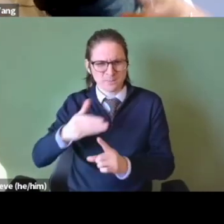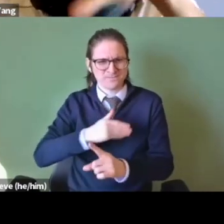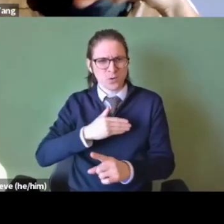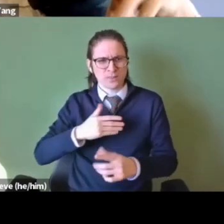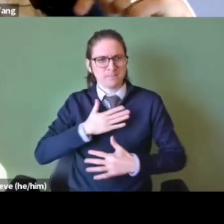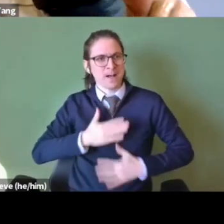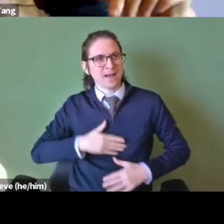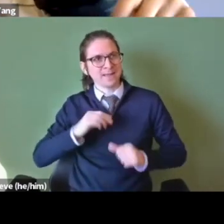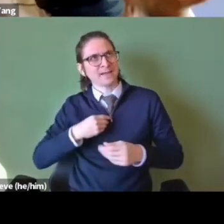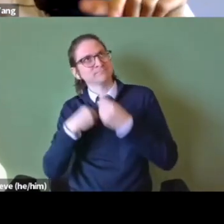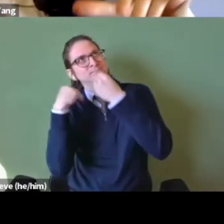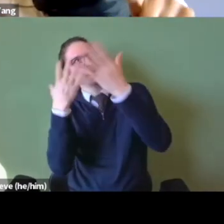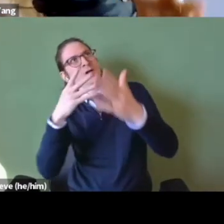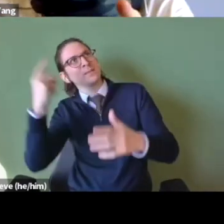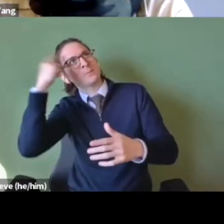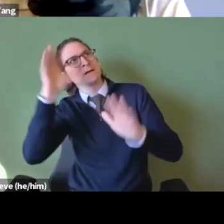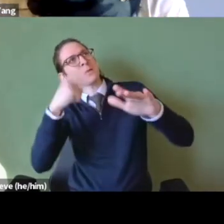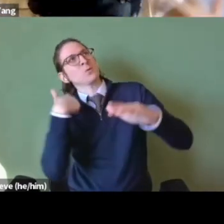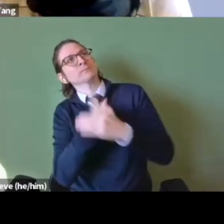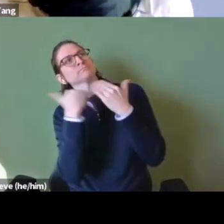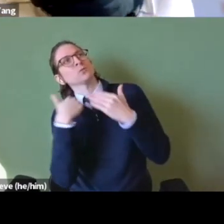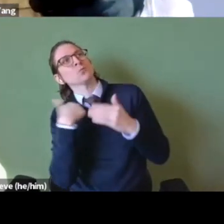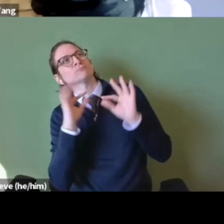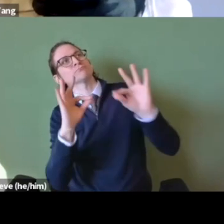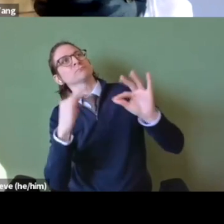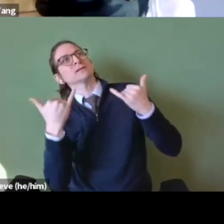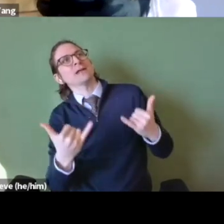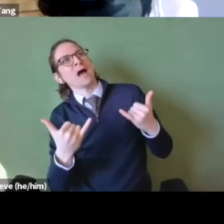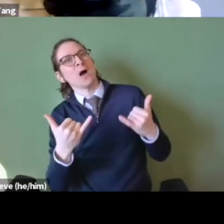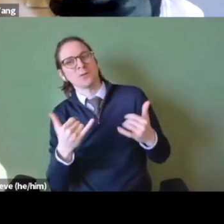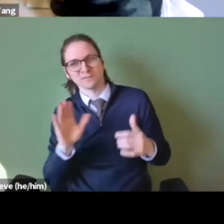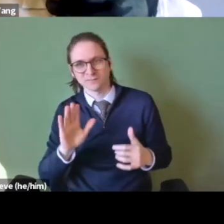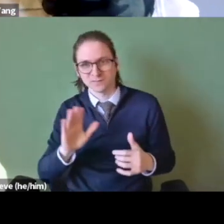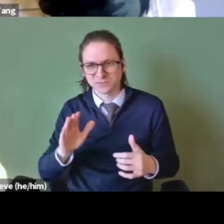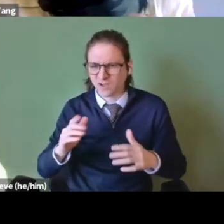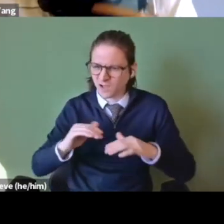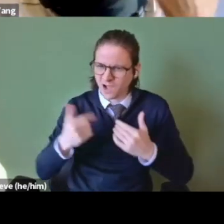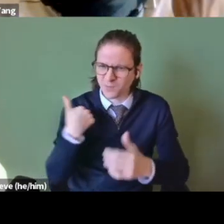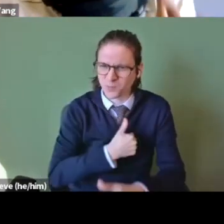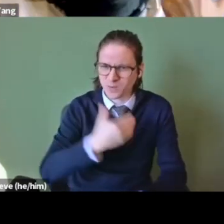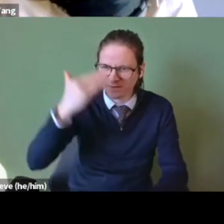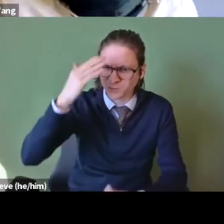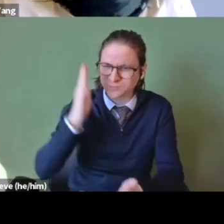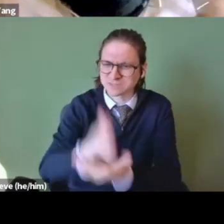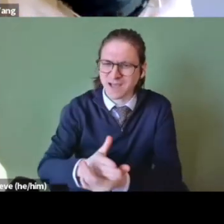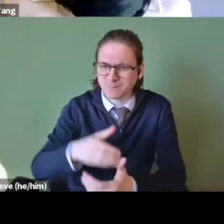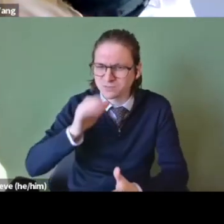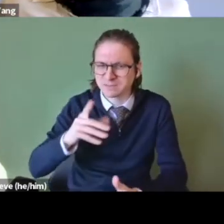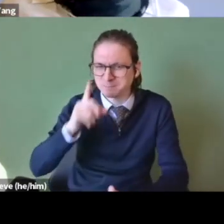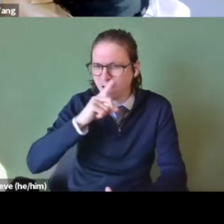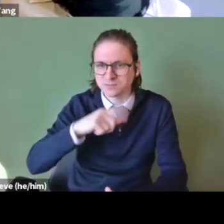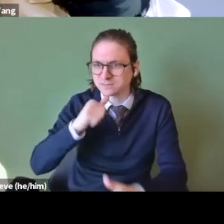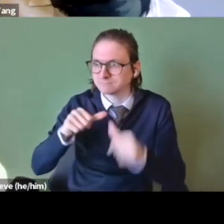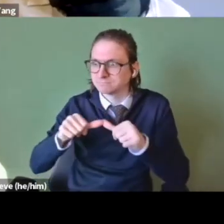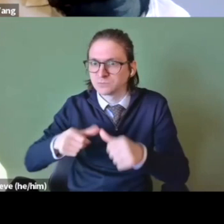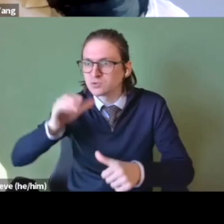concentration that the hypothalamus is kind of tasting. Why do you stop drinking, or the mouse stop drinking before the blood has